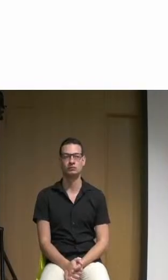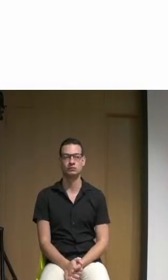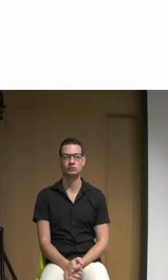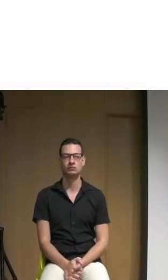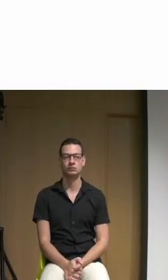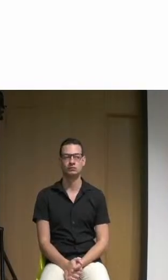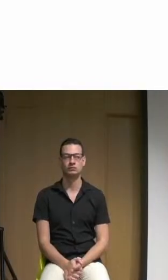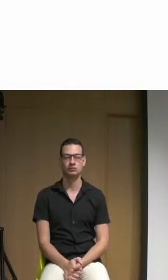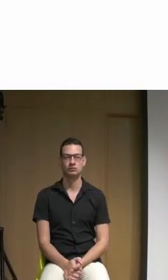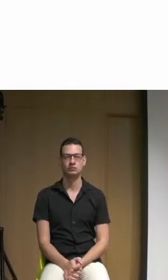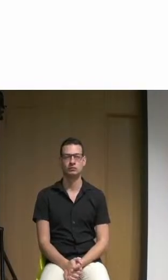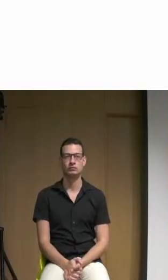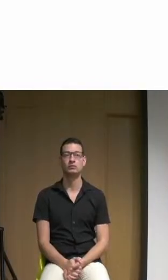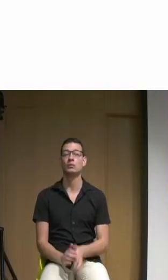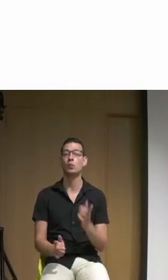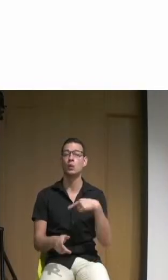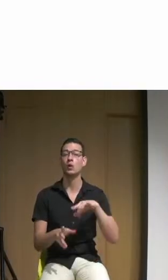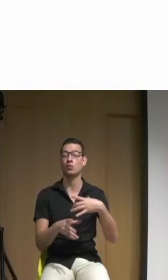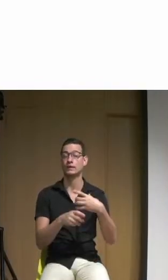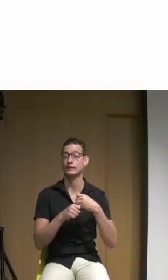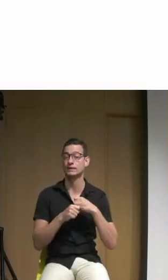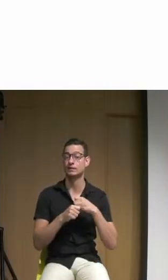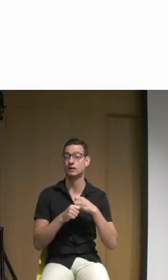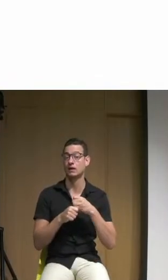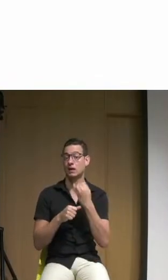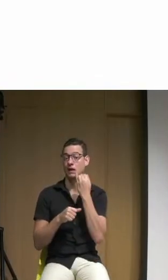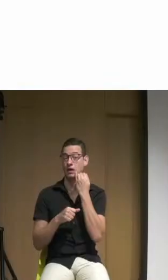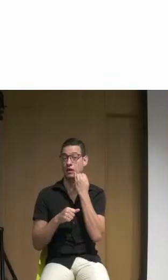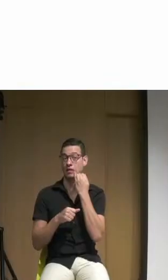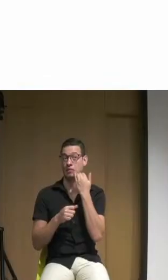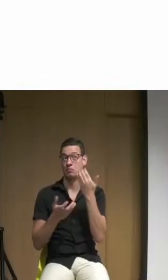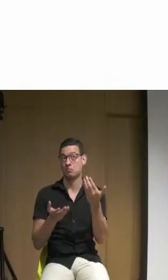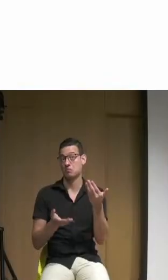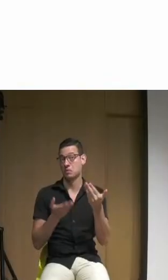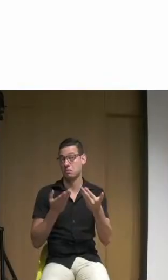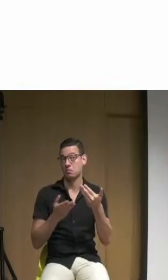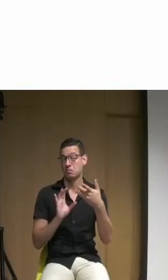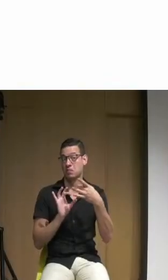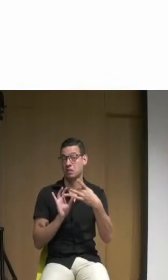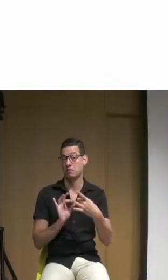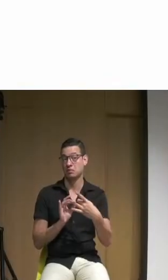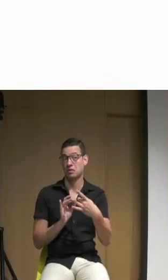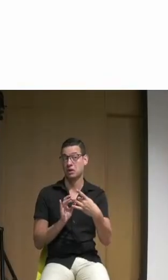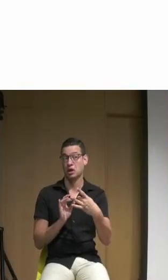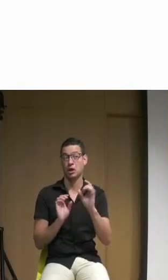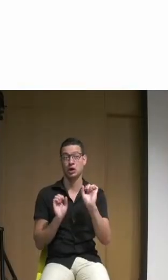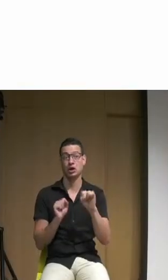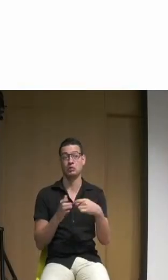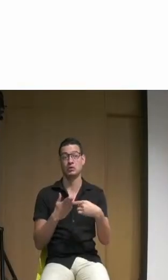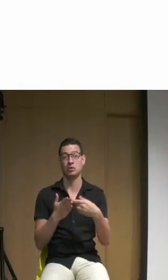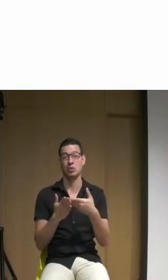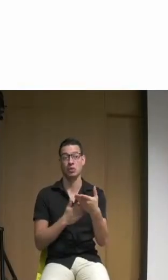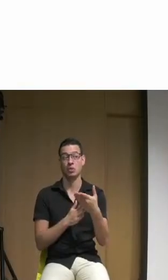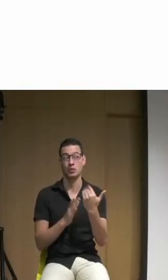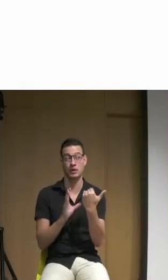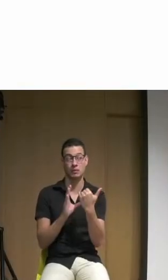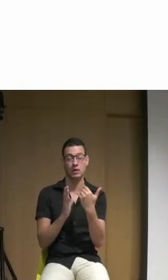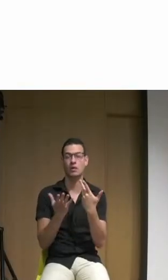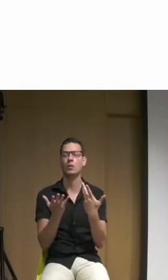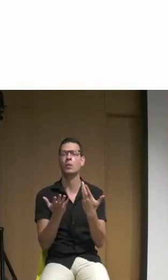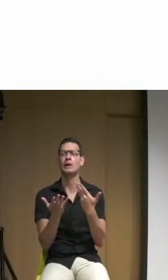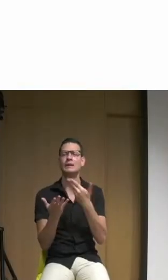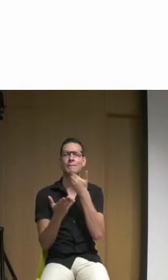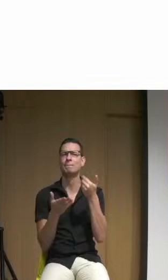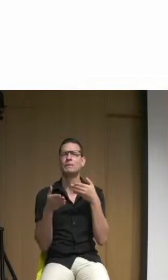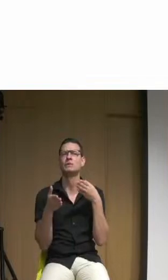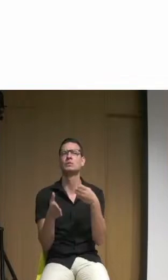we could have this feedback via email, and that we could have seen this, had some foresight about this, what's the best way for everyone